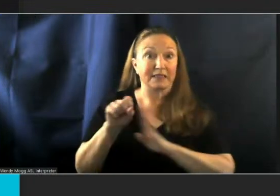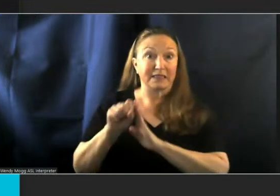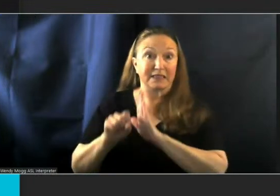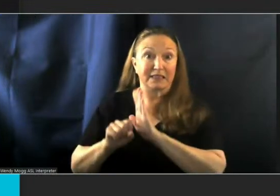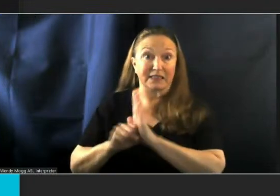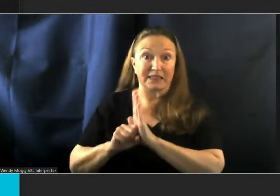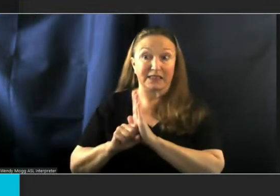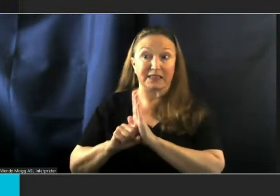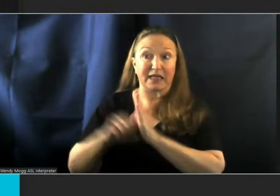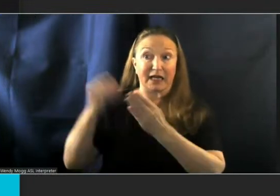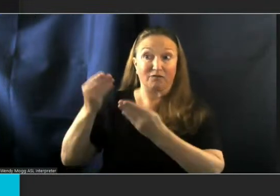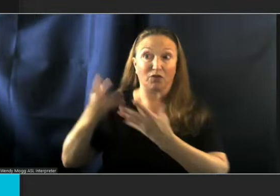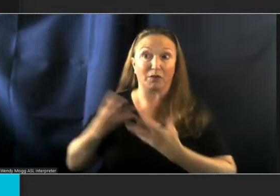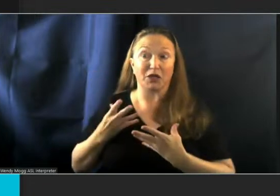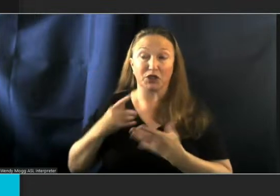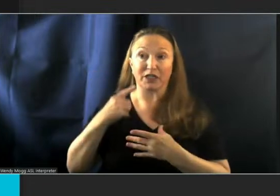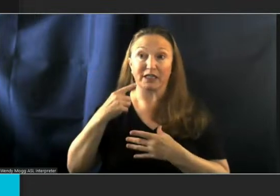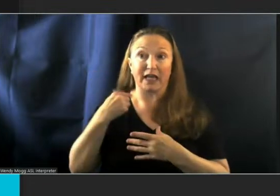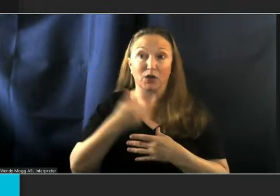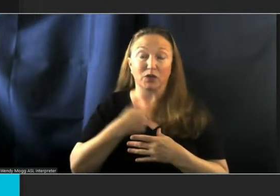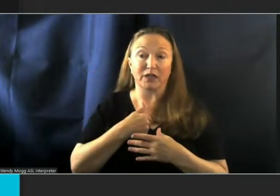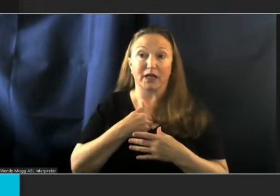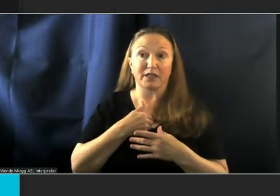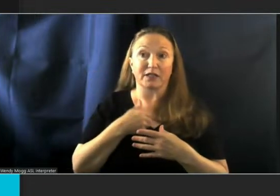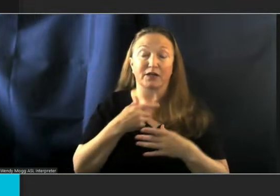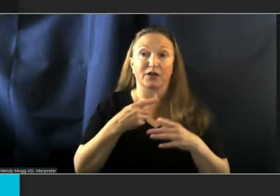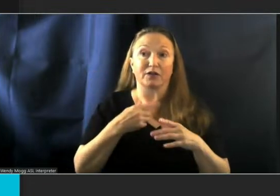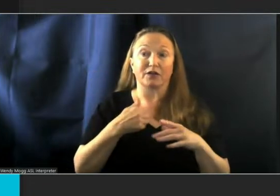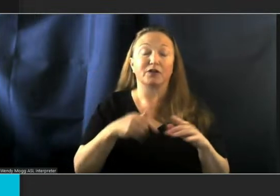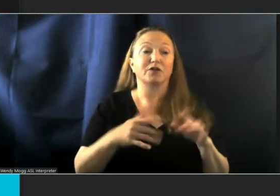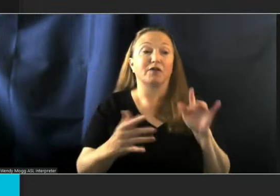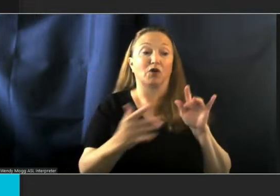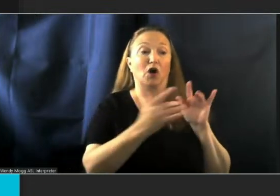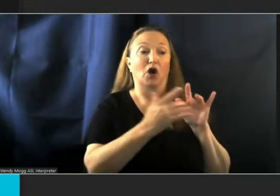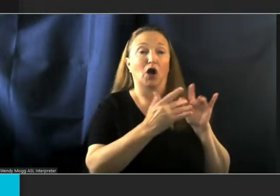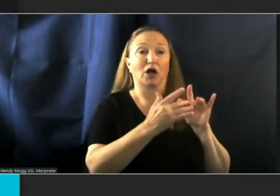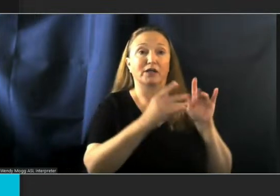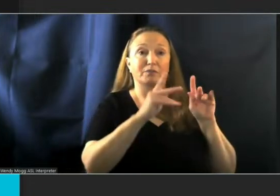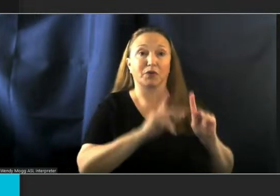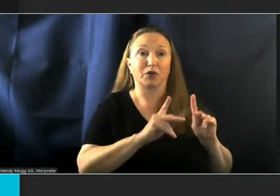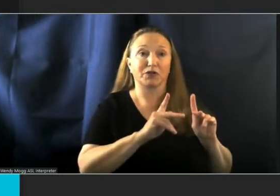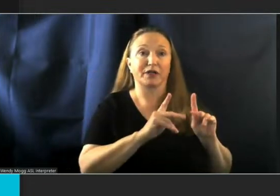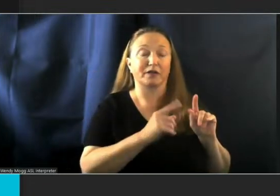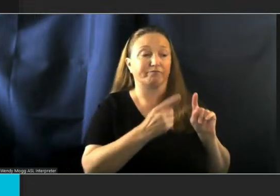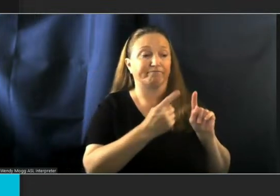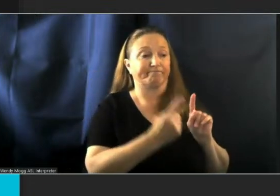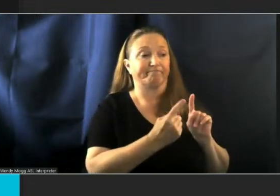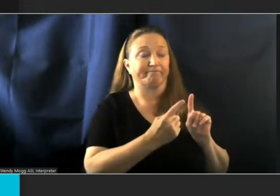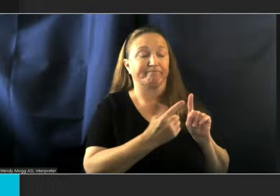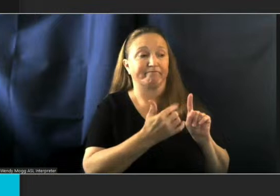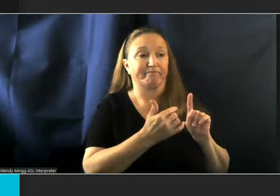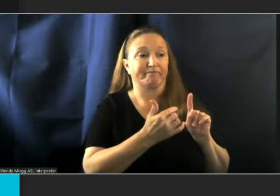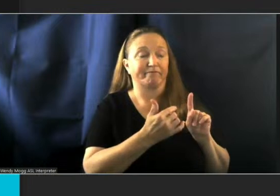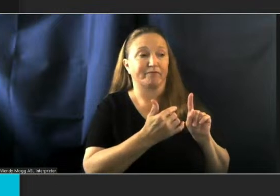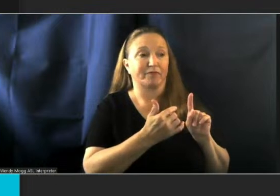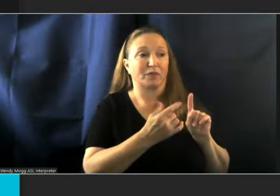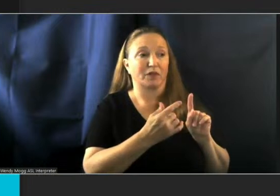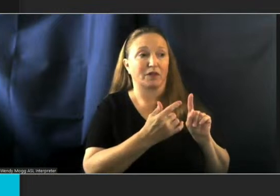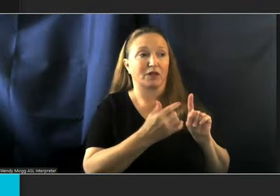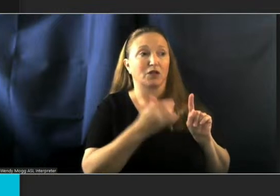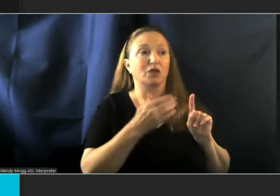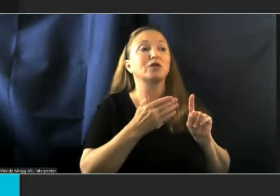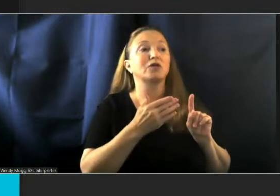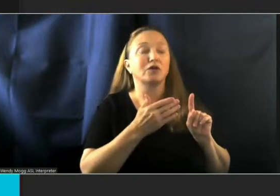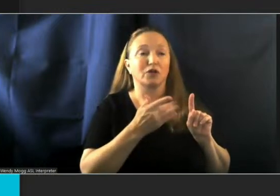is shorter. So that means from the time that you're infected to the time you become symptomatic and infectious